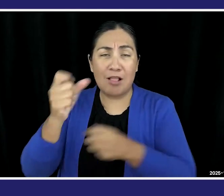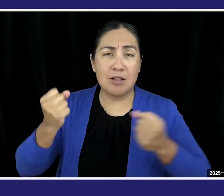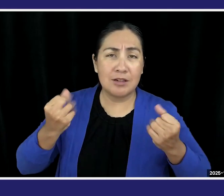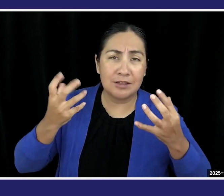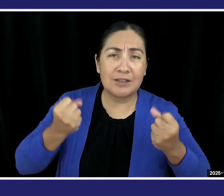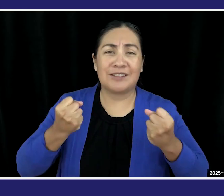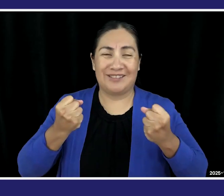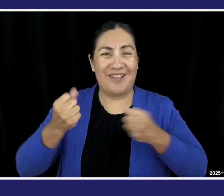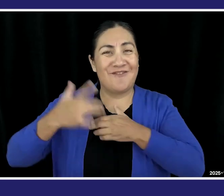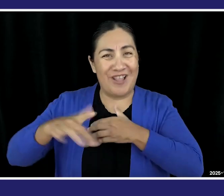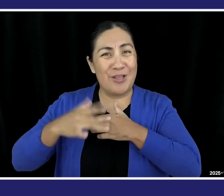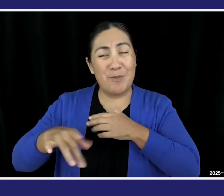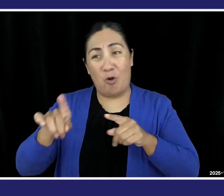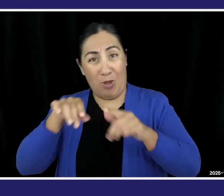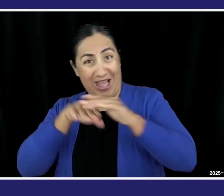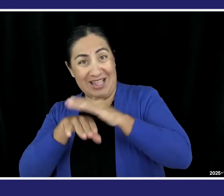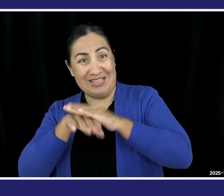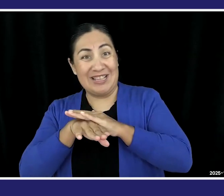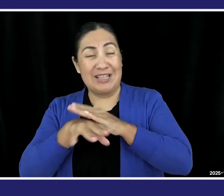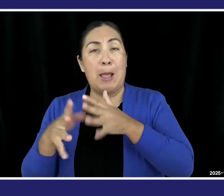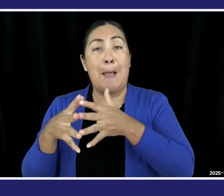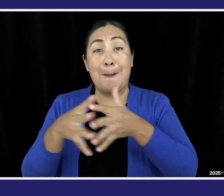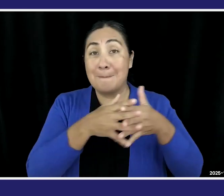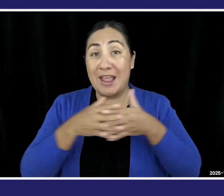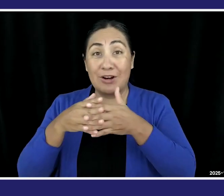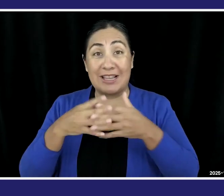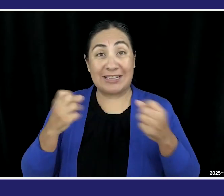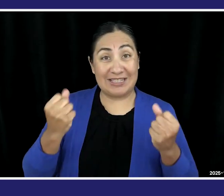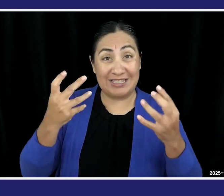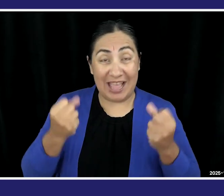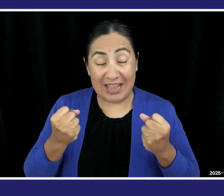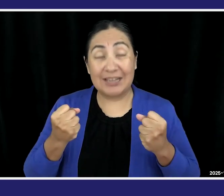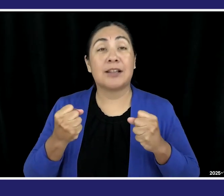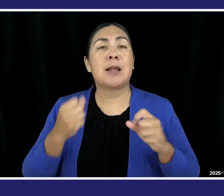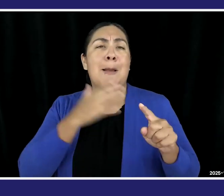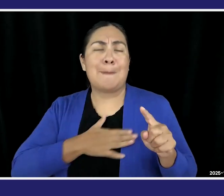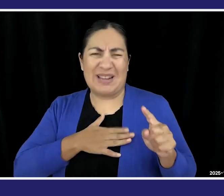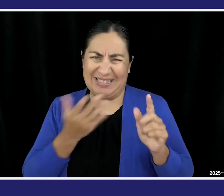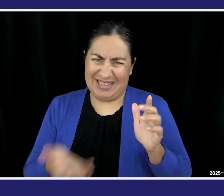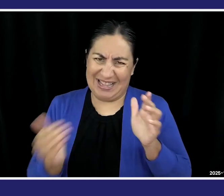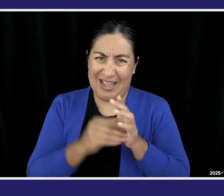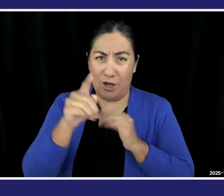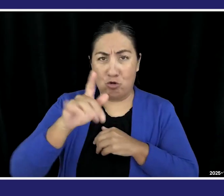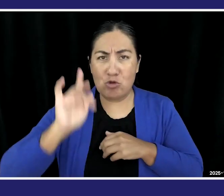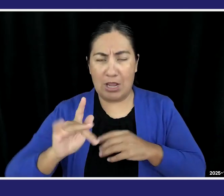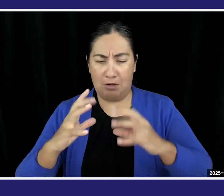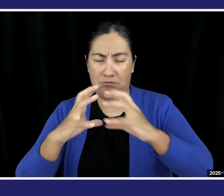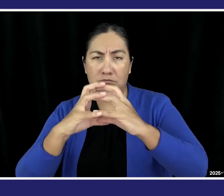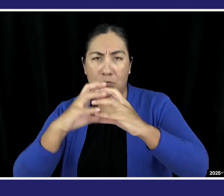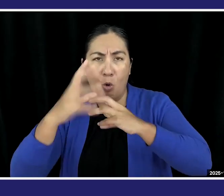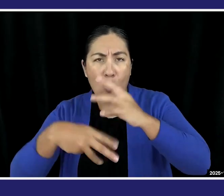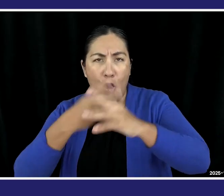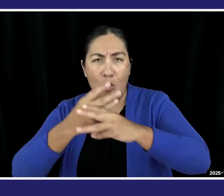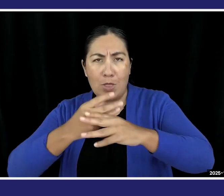interpretation available. To access the American Sign Language interpretation, please again click the circle at the bottom